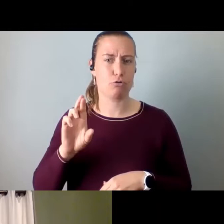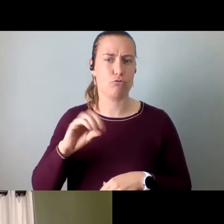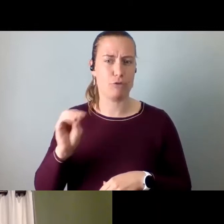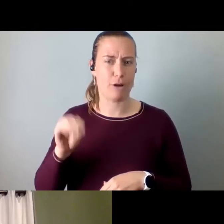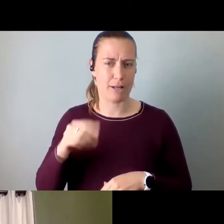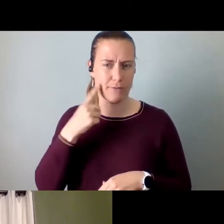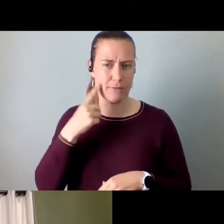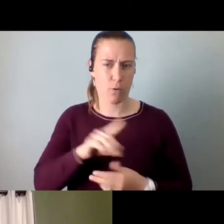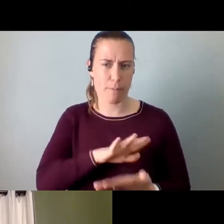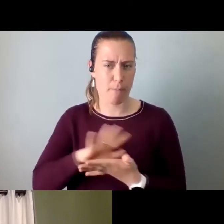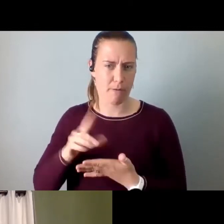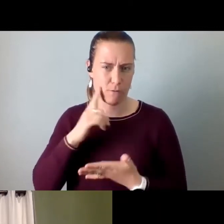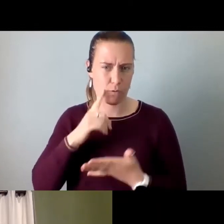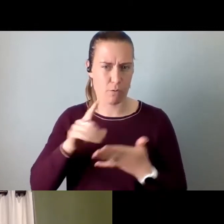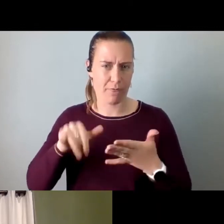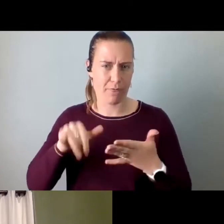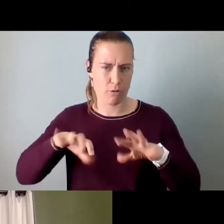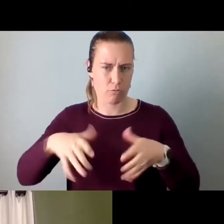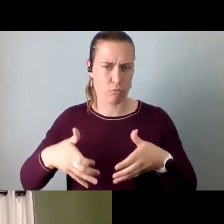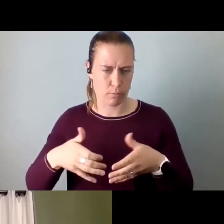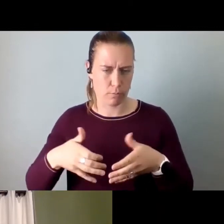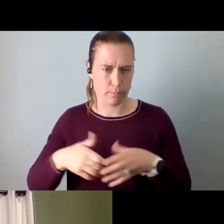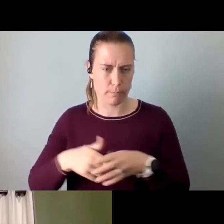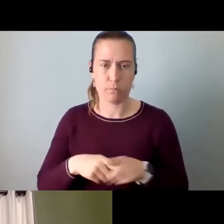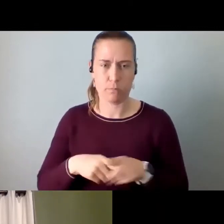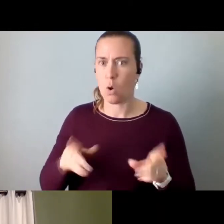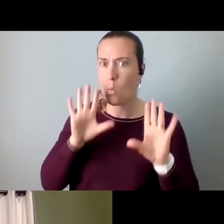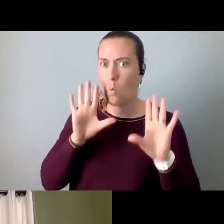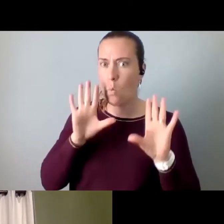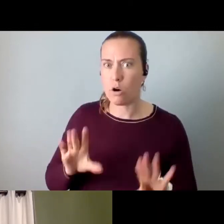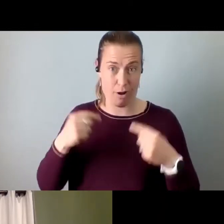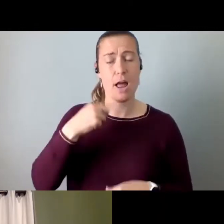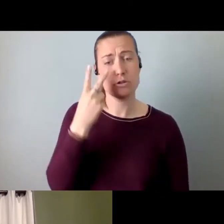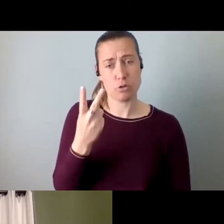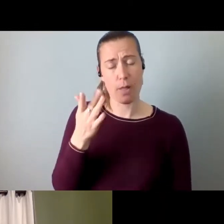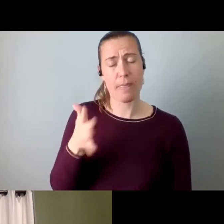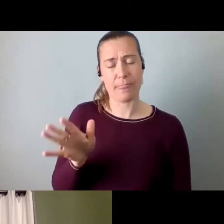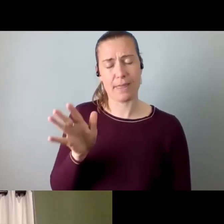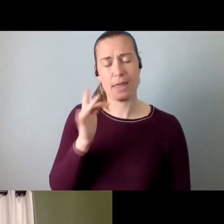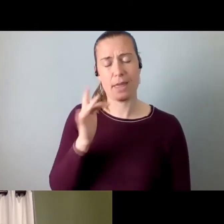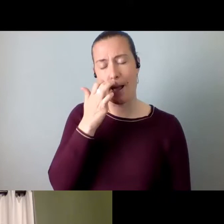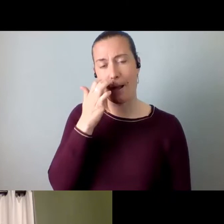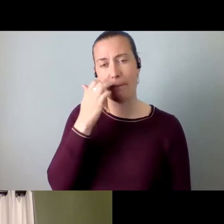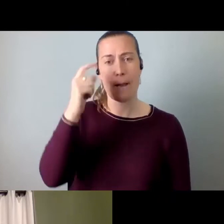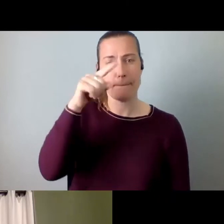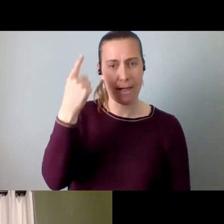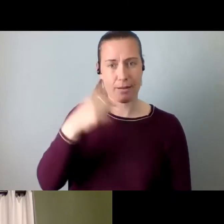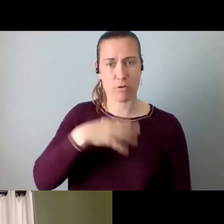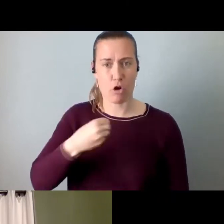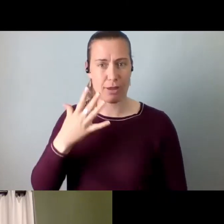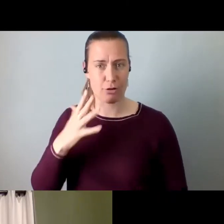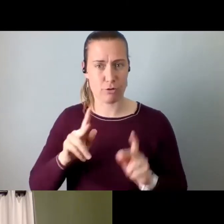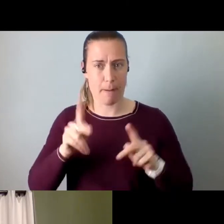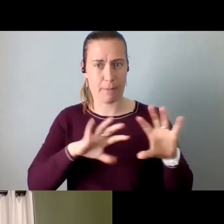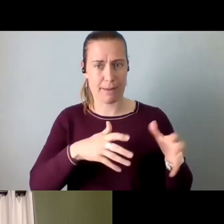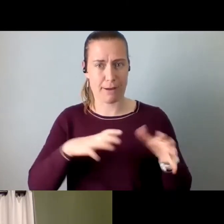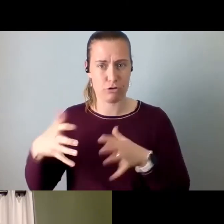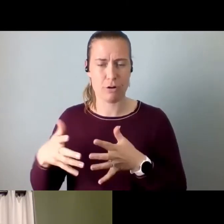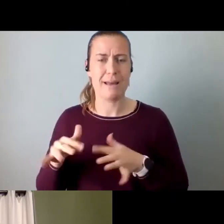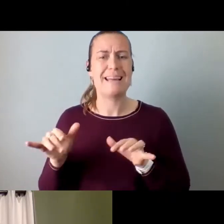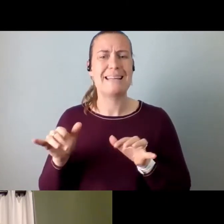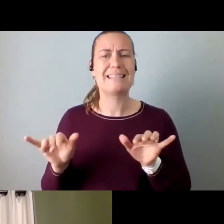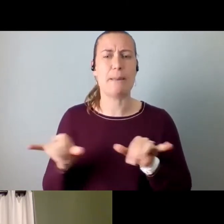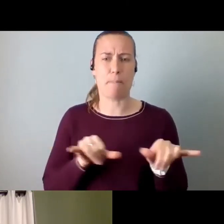So that's a fabulous question. And I was actually surprised that I saw that the Black